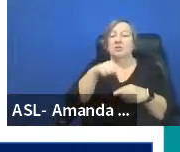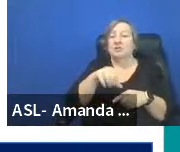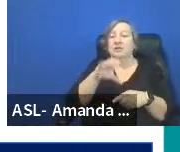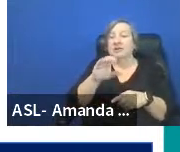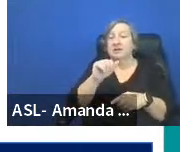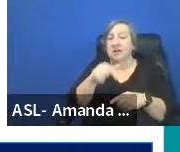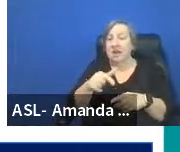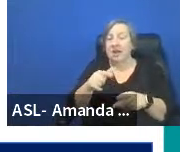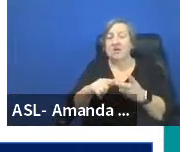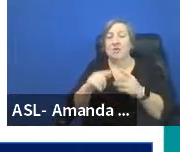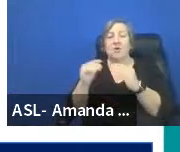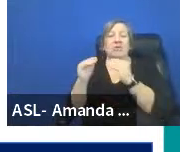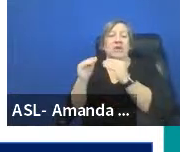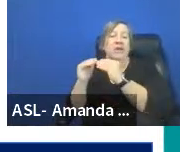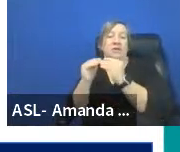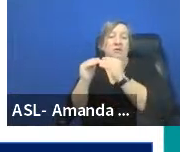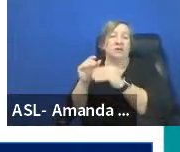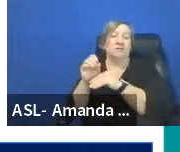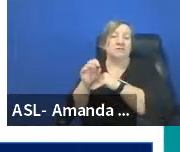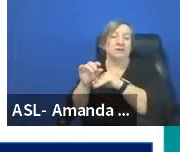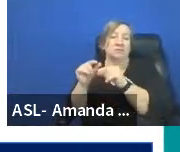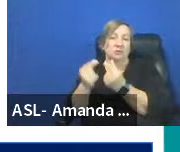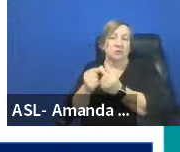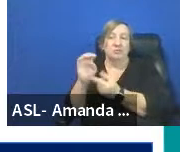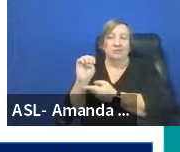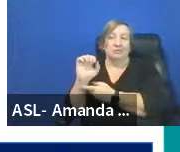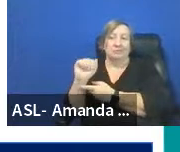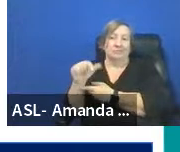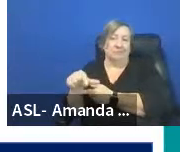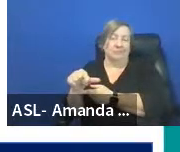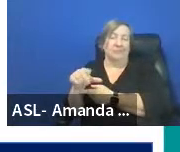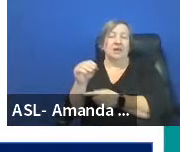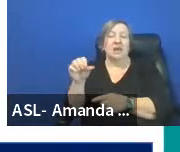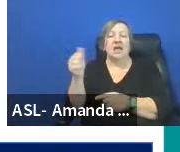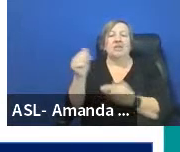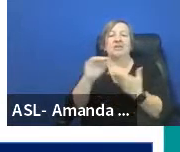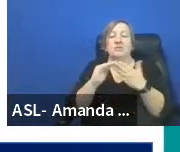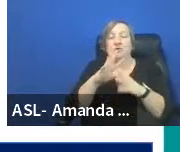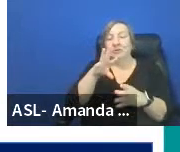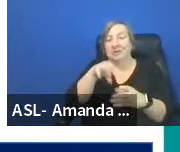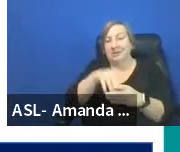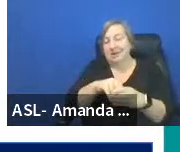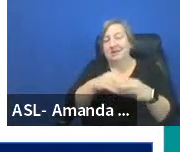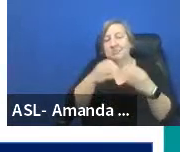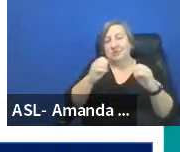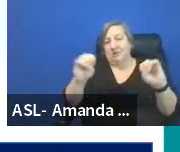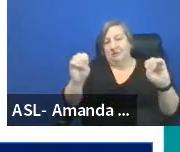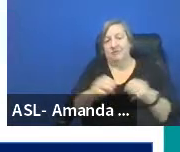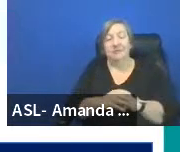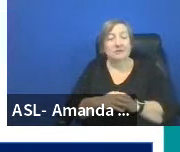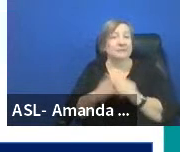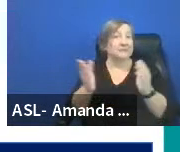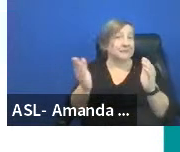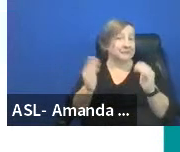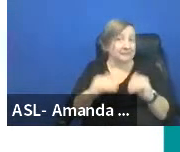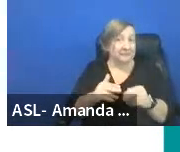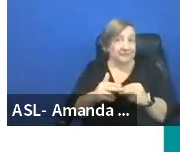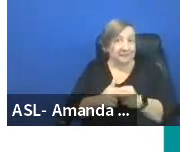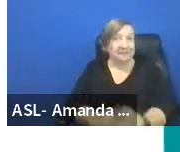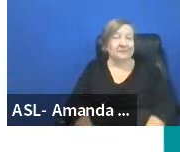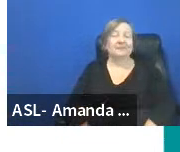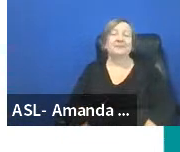or our equity advisory group, in addition to other community engagement efforts. Next slide.